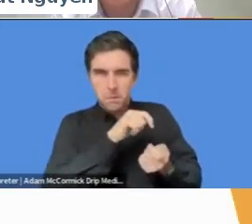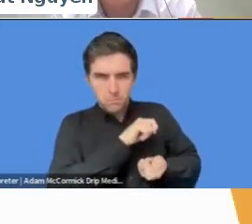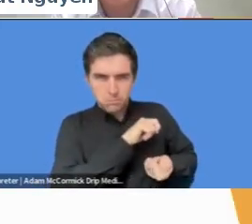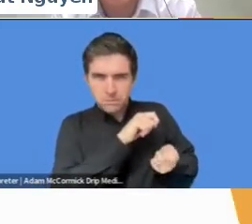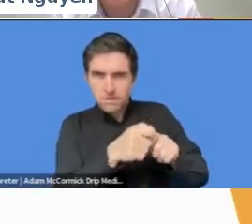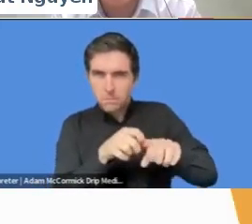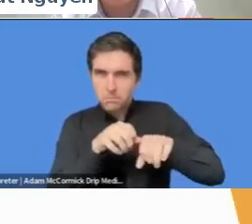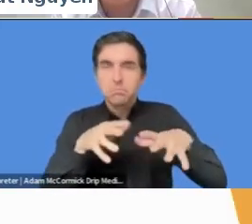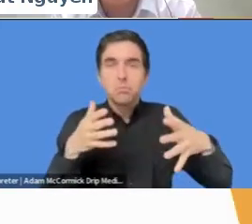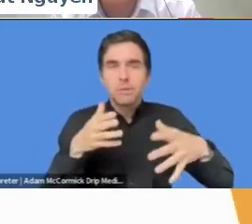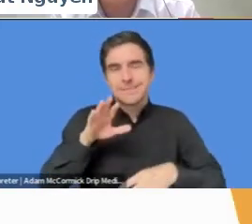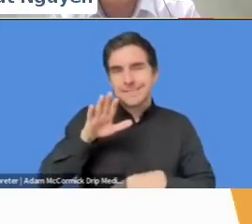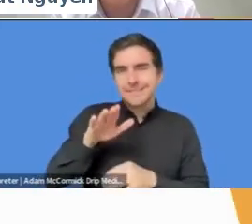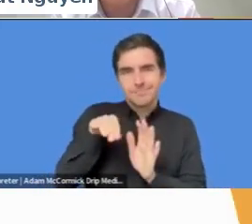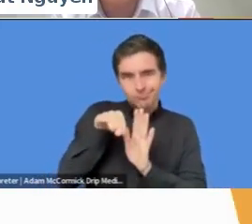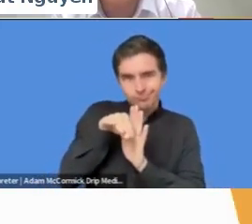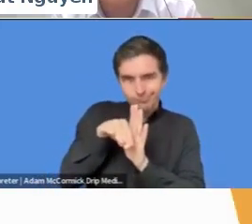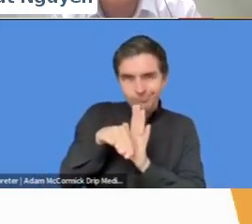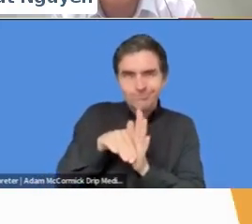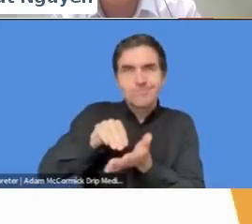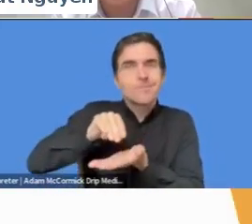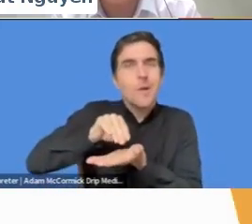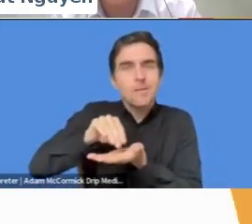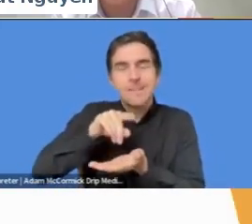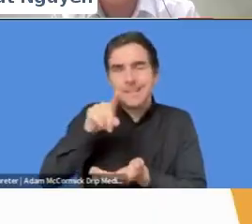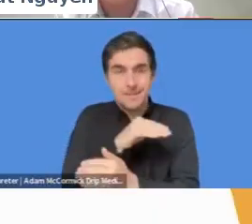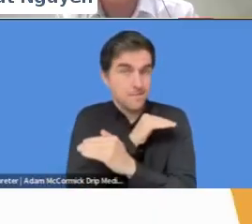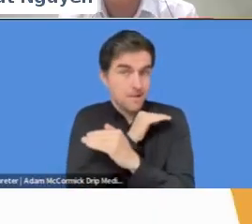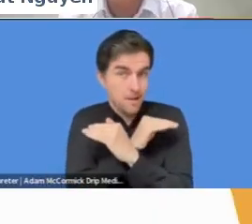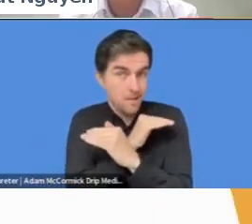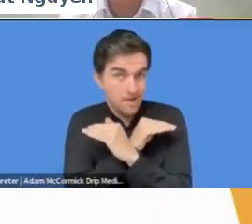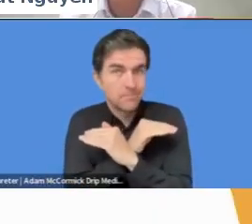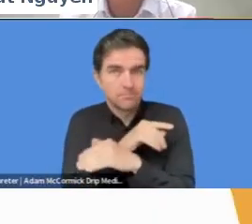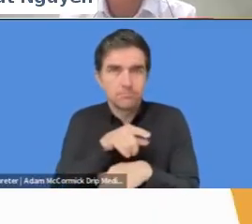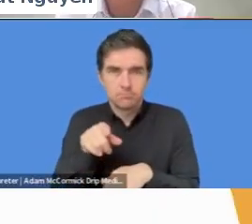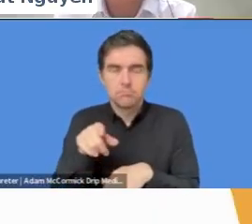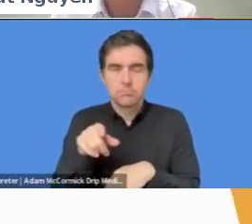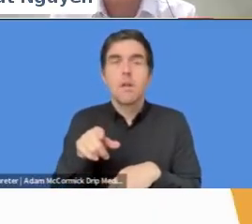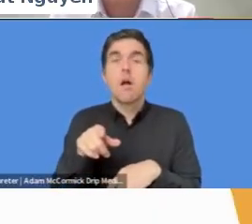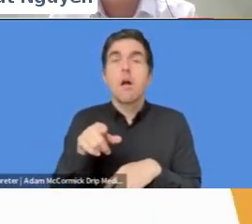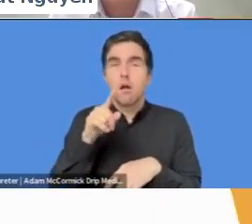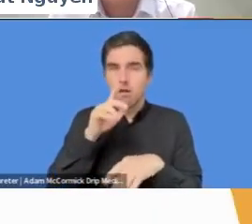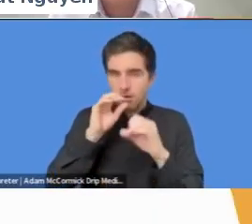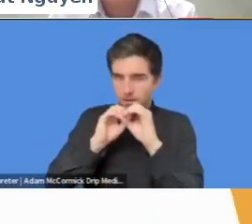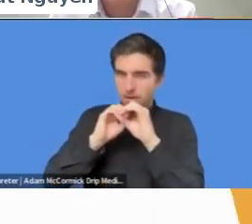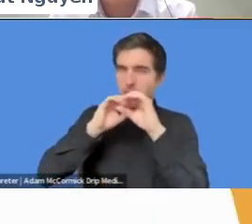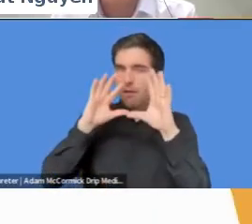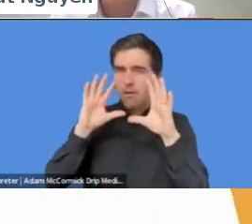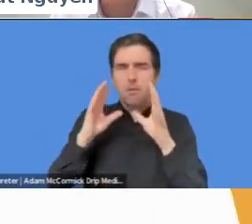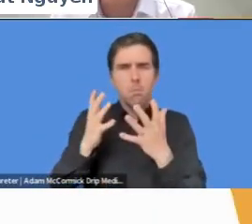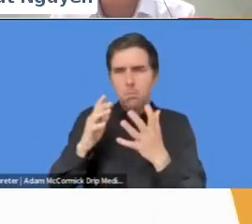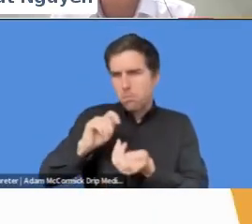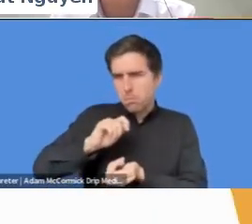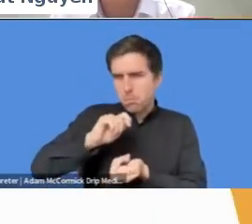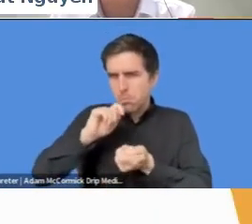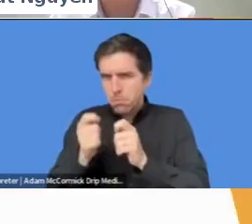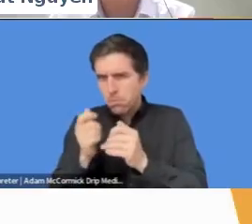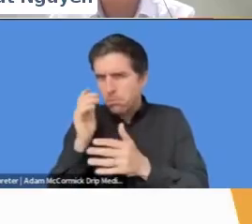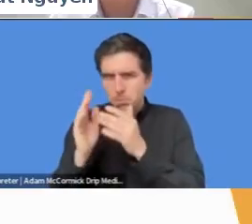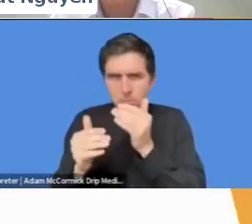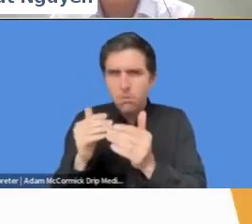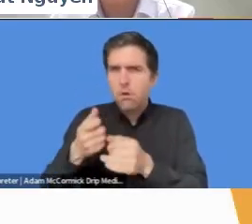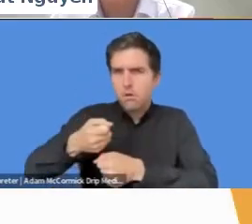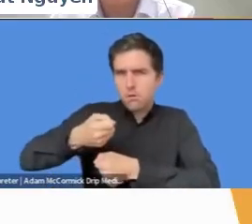countries, including a presentation on a practical example of how Transform contribute to building